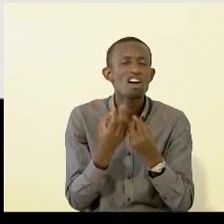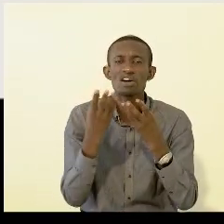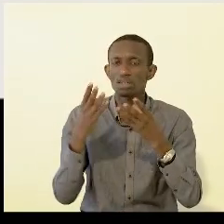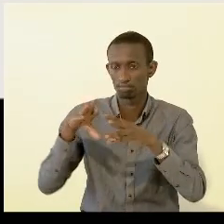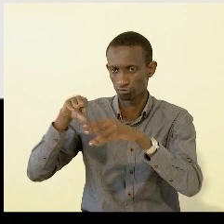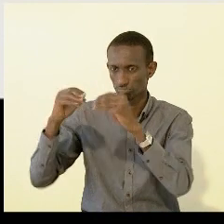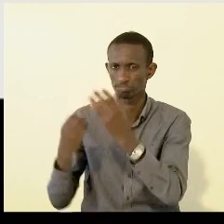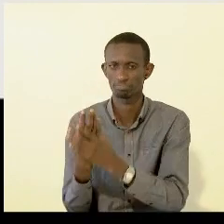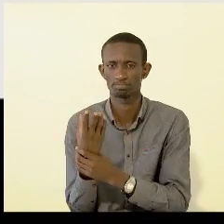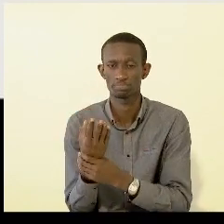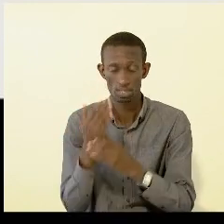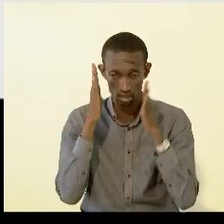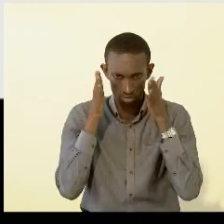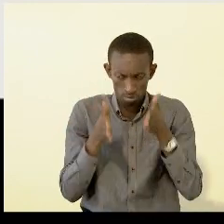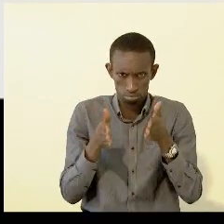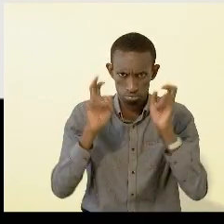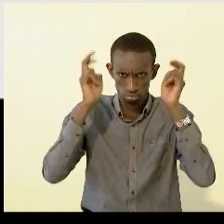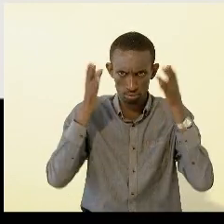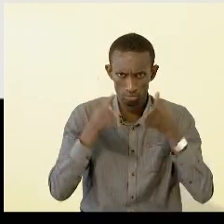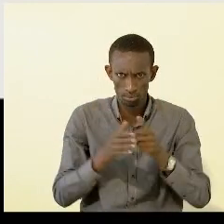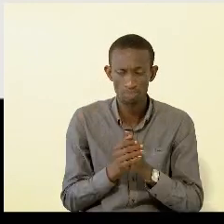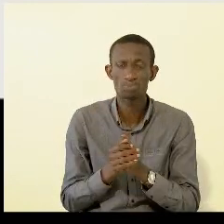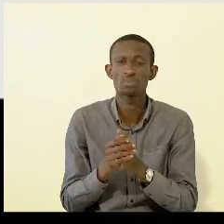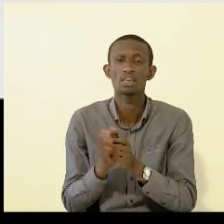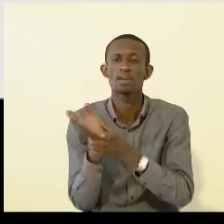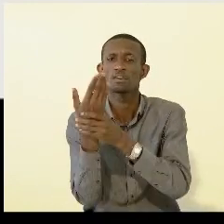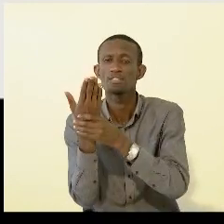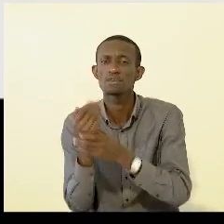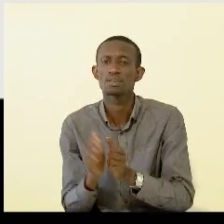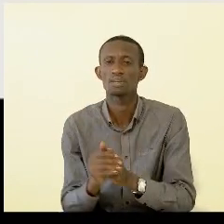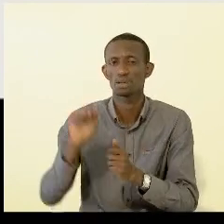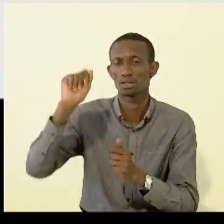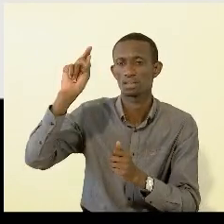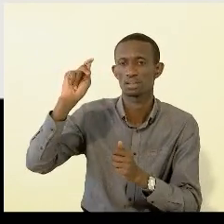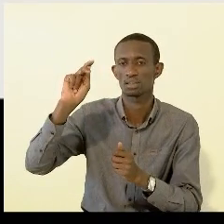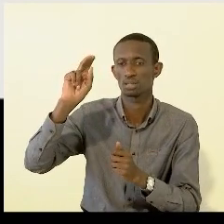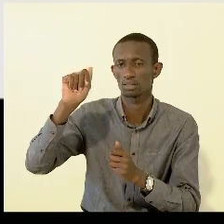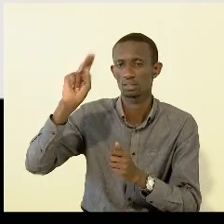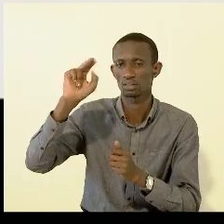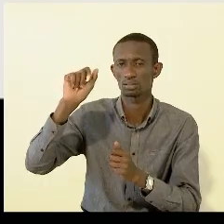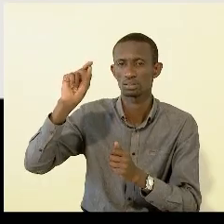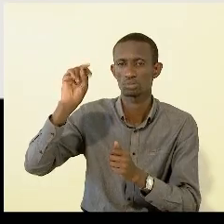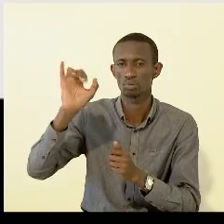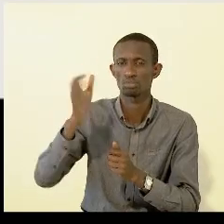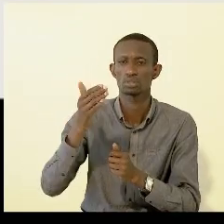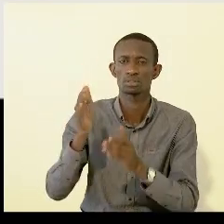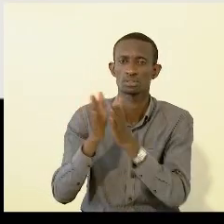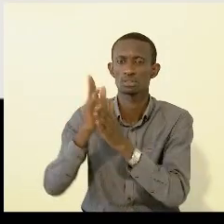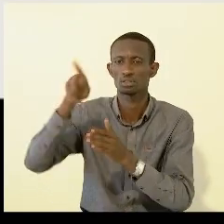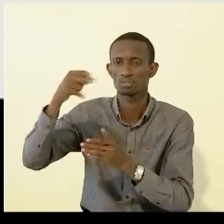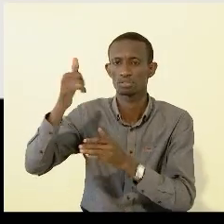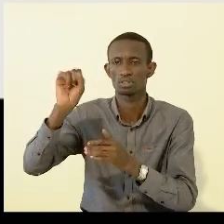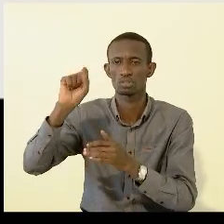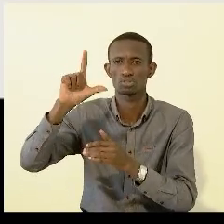and physiology. Dear students, when we talk about anatomy, do you understand what it means?